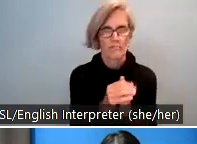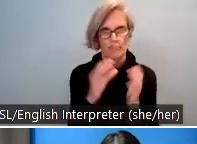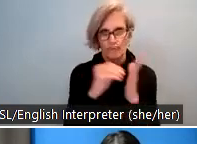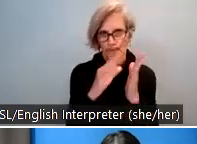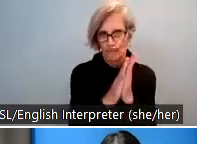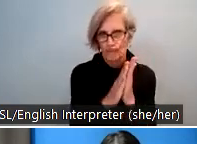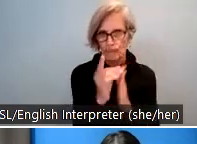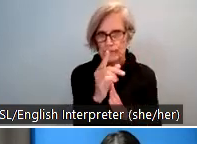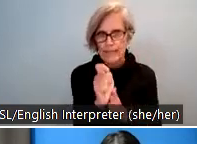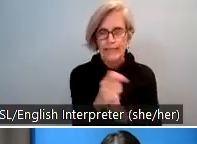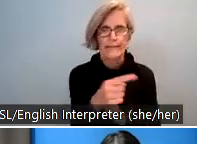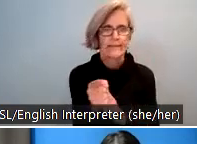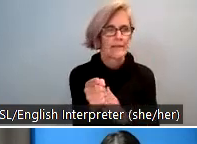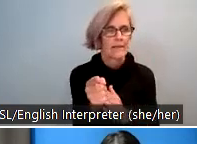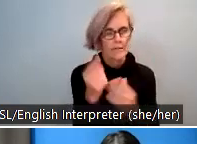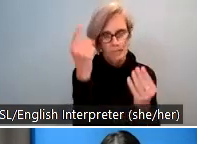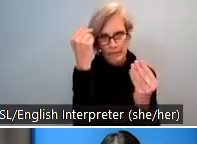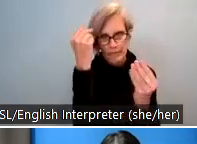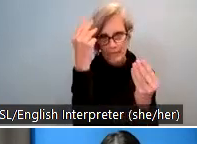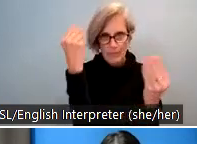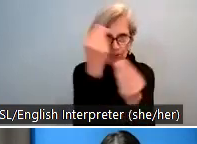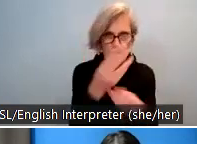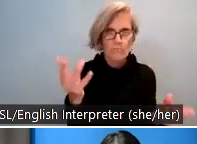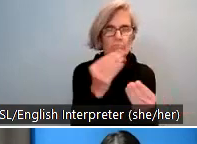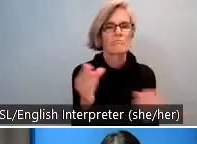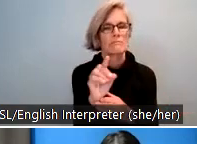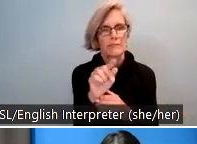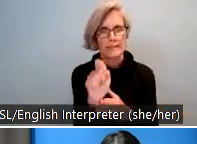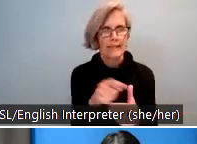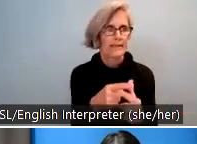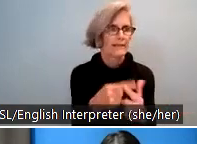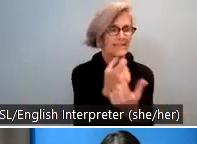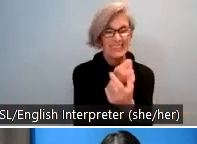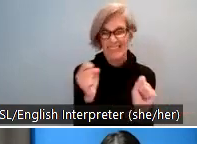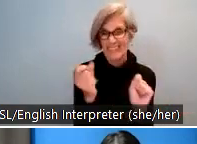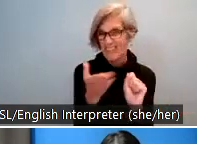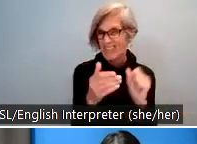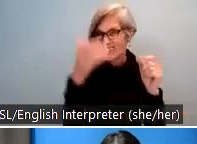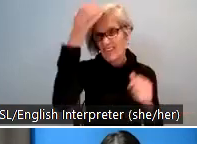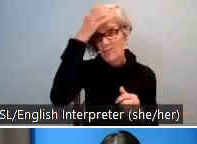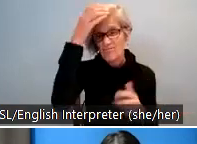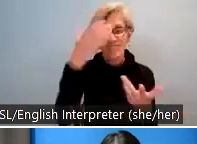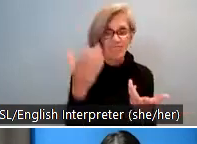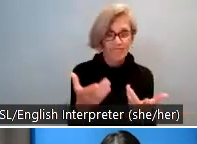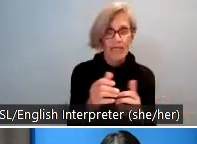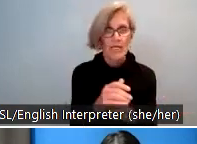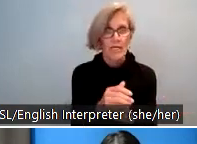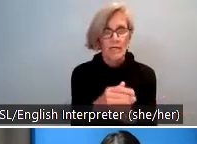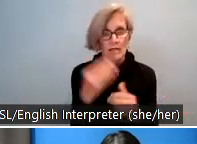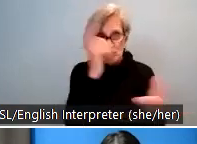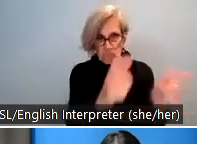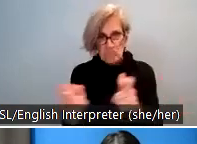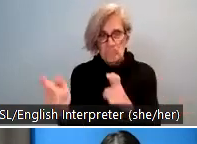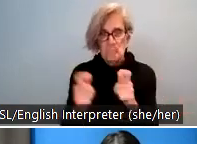materials, distributions, any safety materials like helmet distribution. Again, those are dates that we want